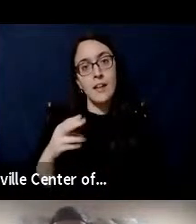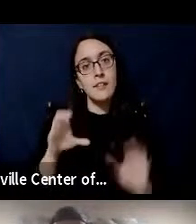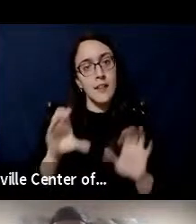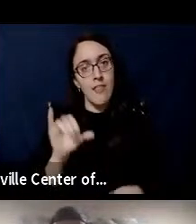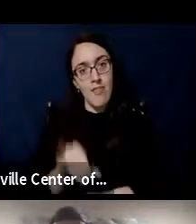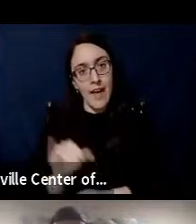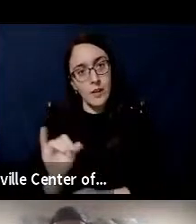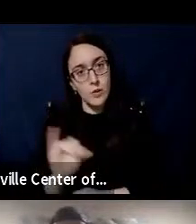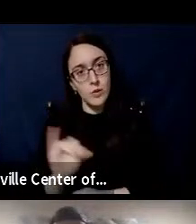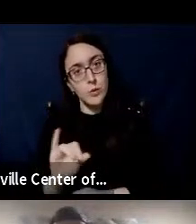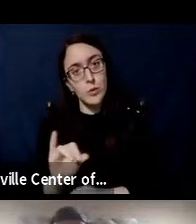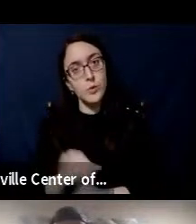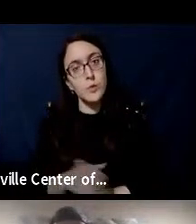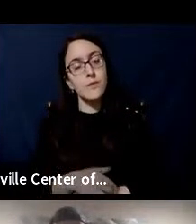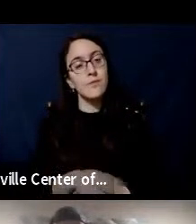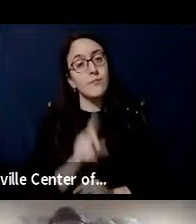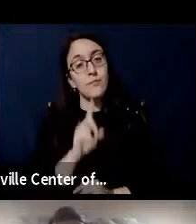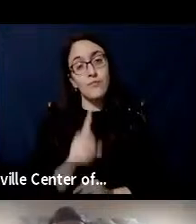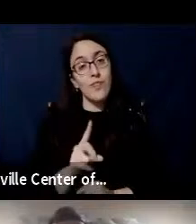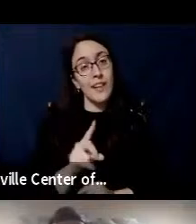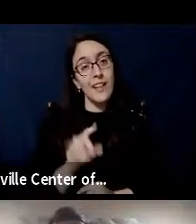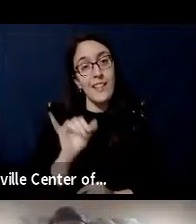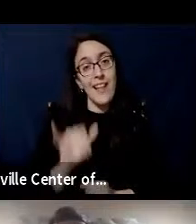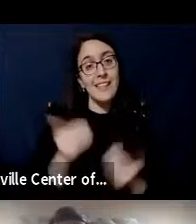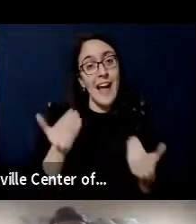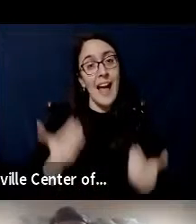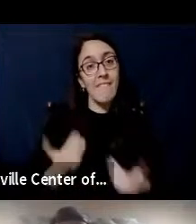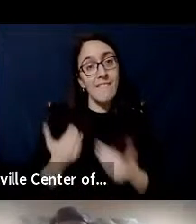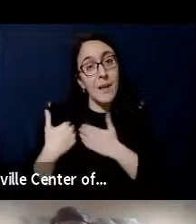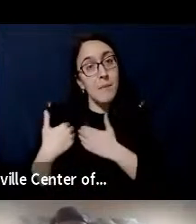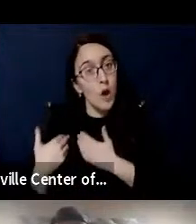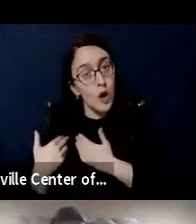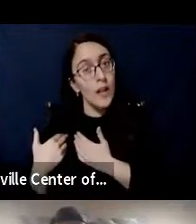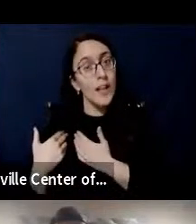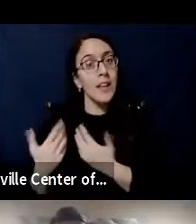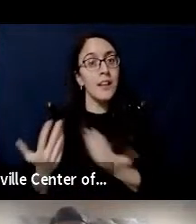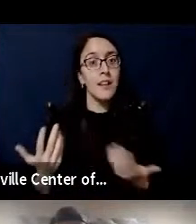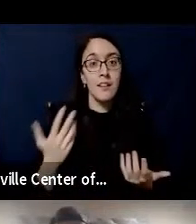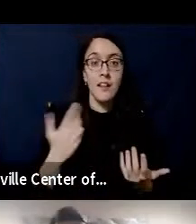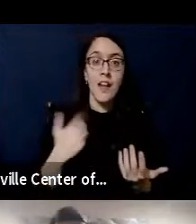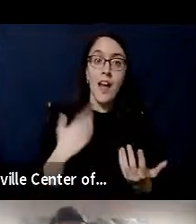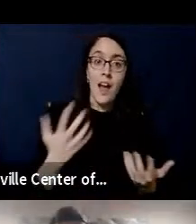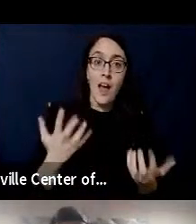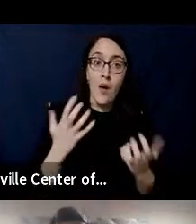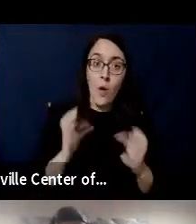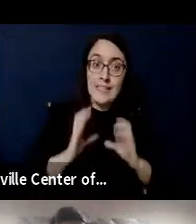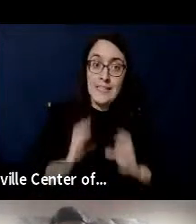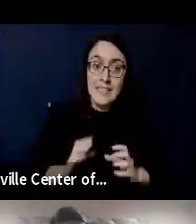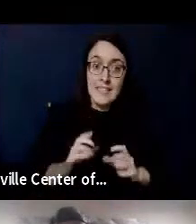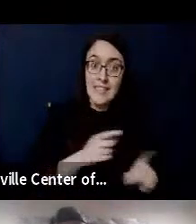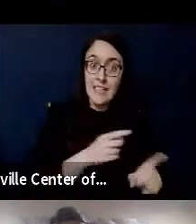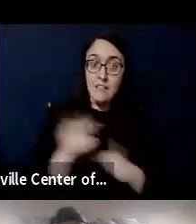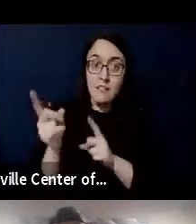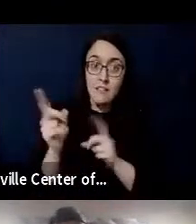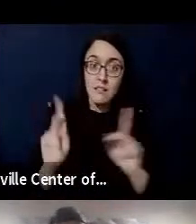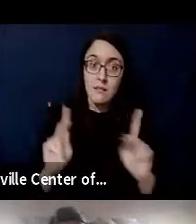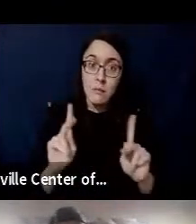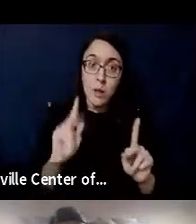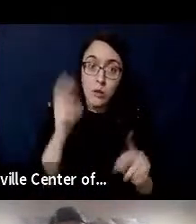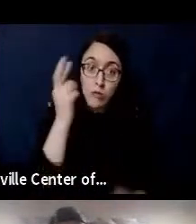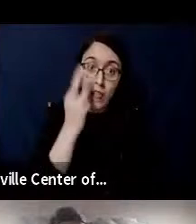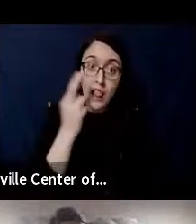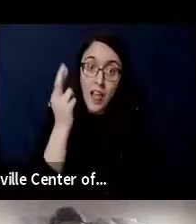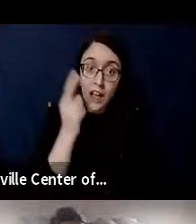It's really something that bears, it's a heavy burden. So I want our citizens to realize this is